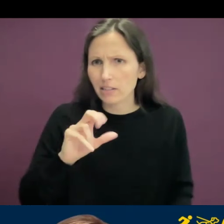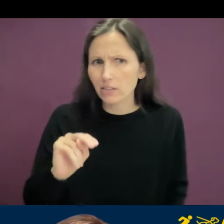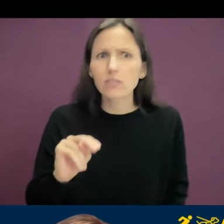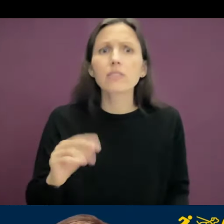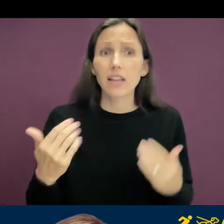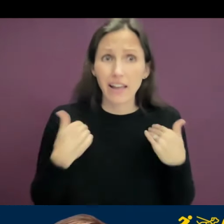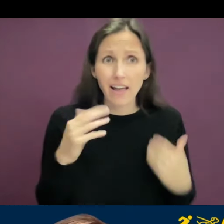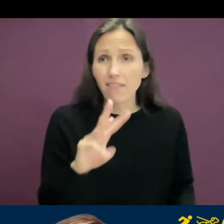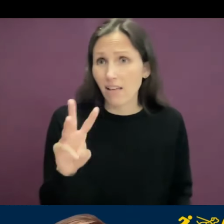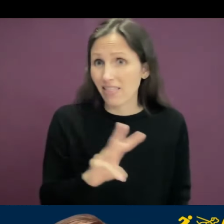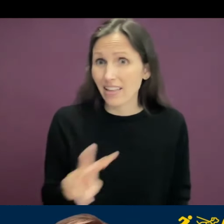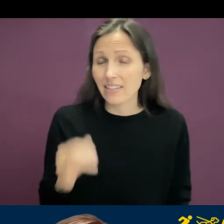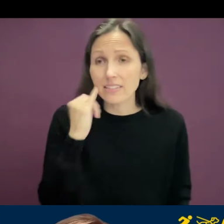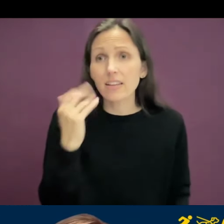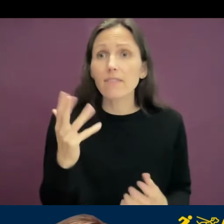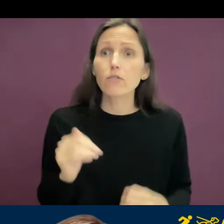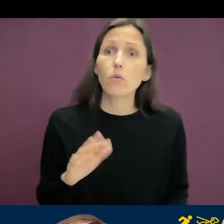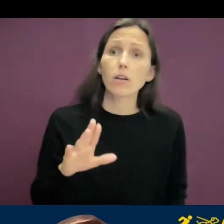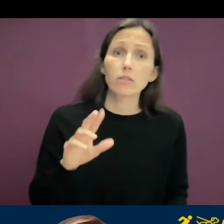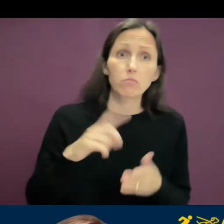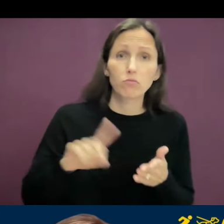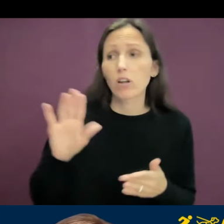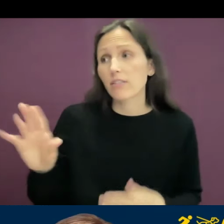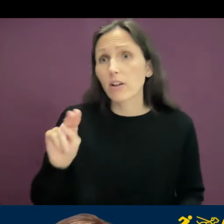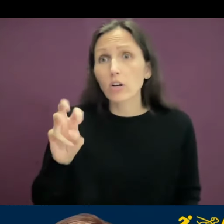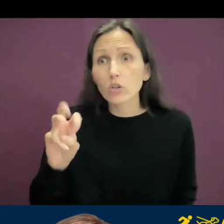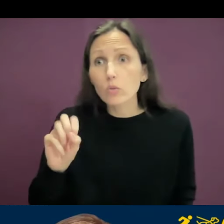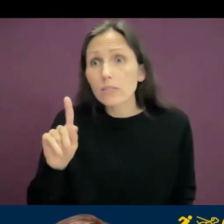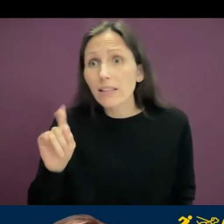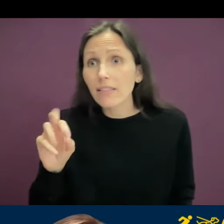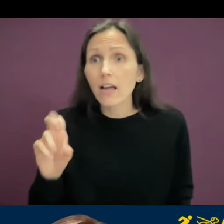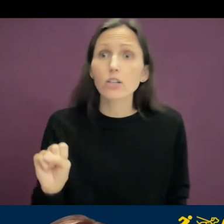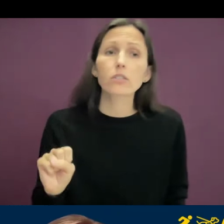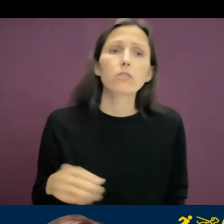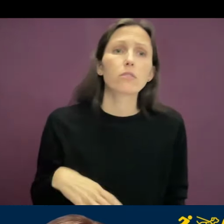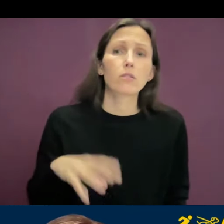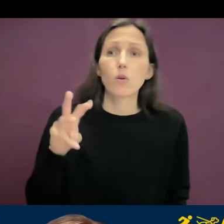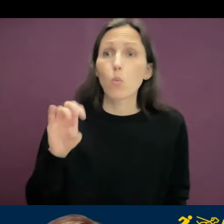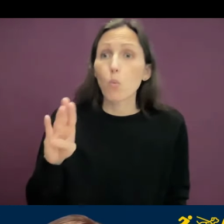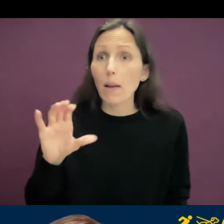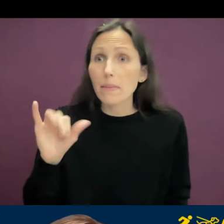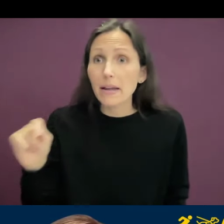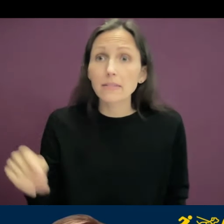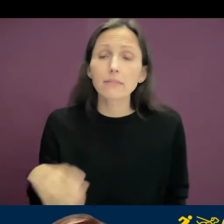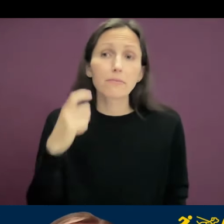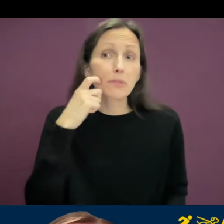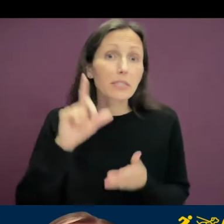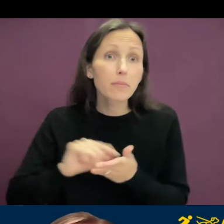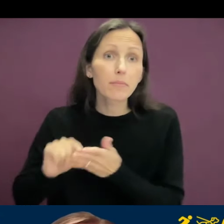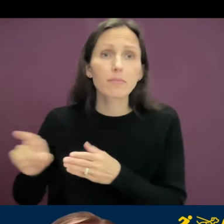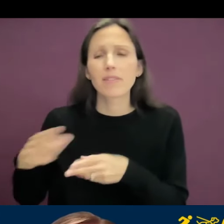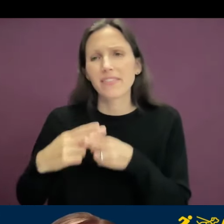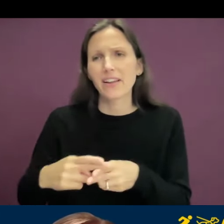if anybody wanted to check out their newsletters, their webcast series, recent publications, which they called a